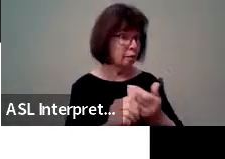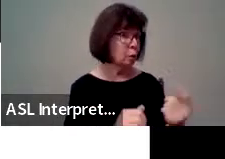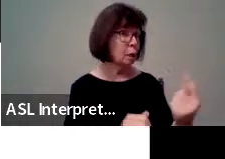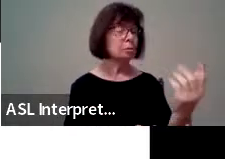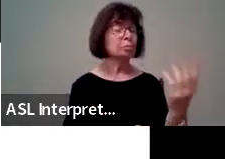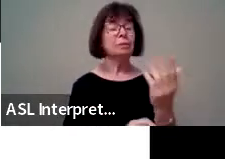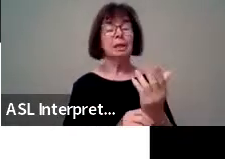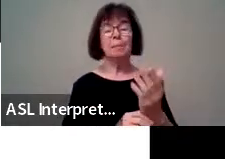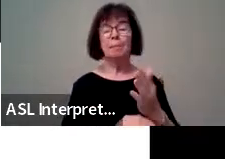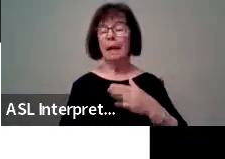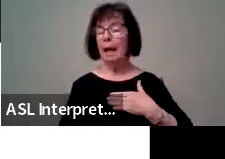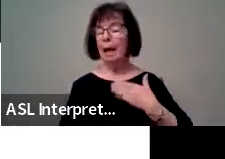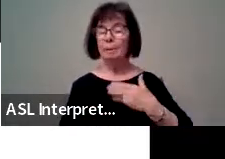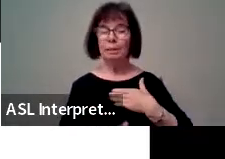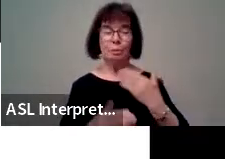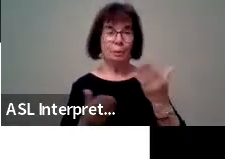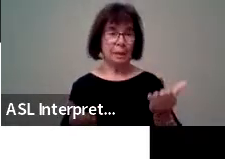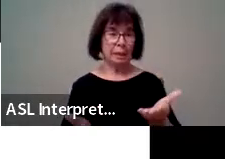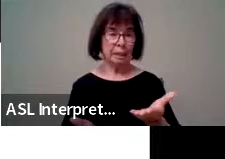I thought that